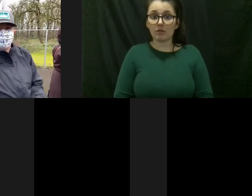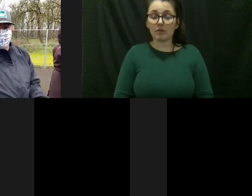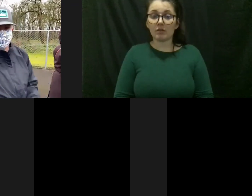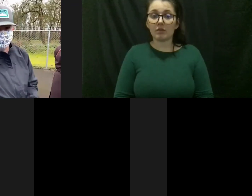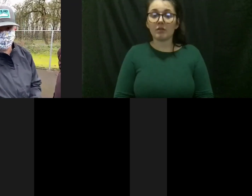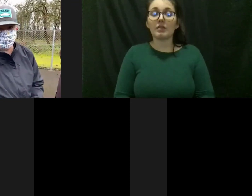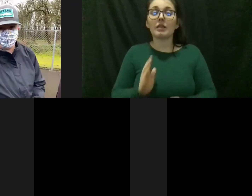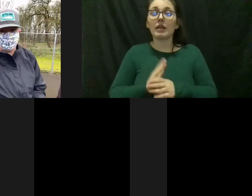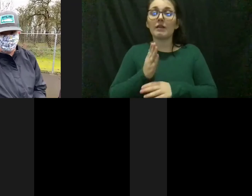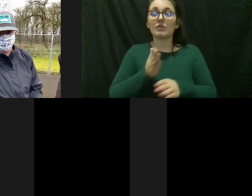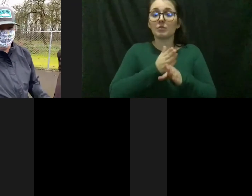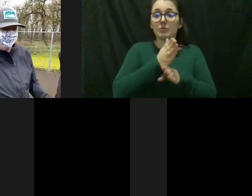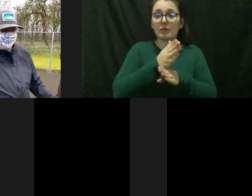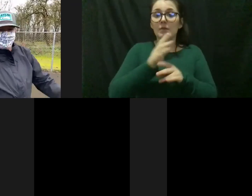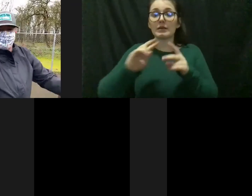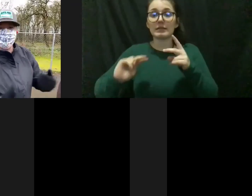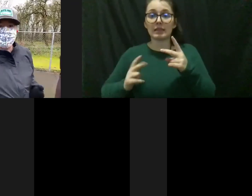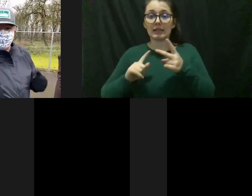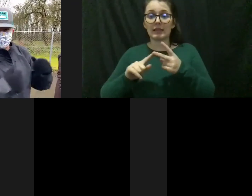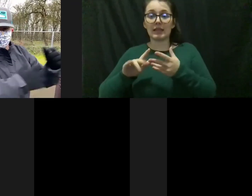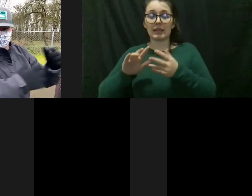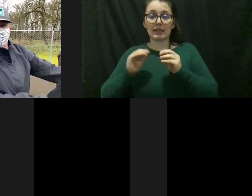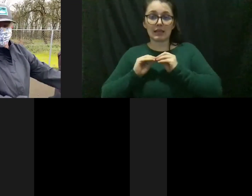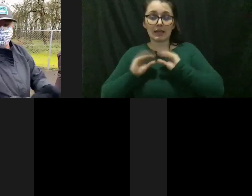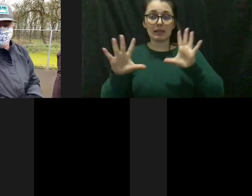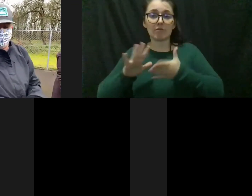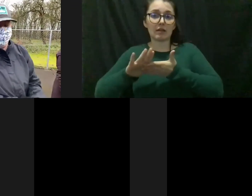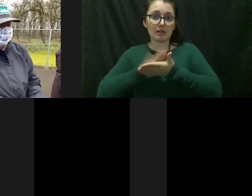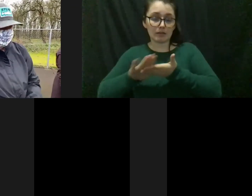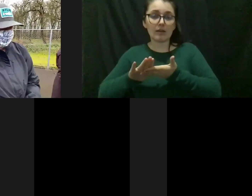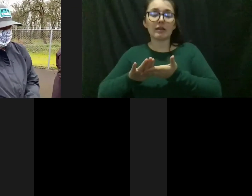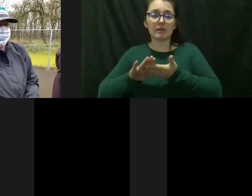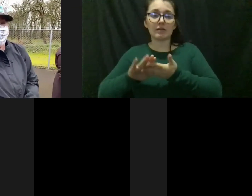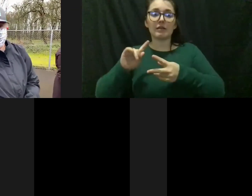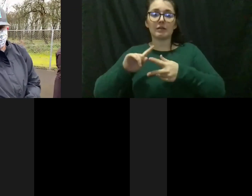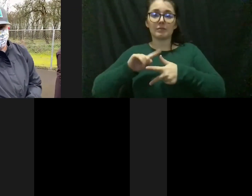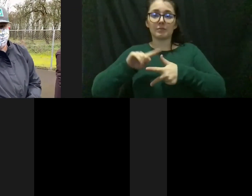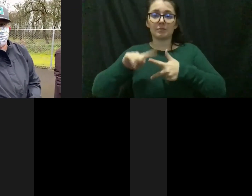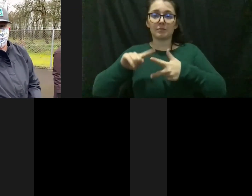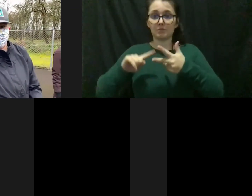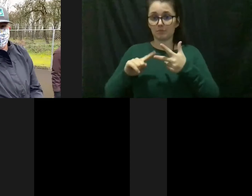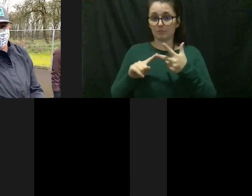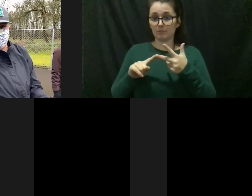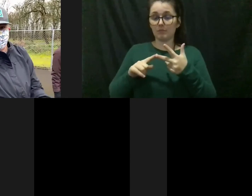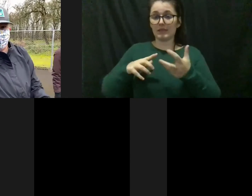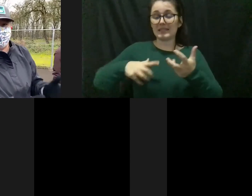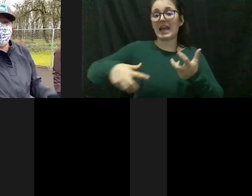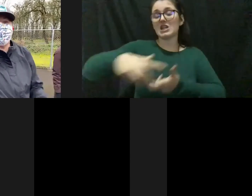Okay. Let's do it. Why is there ducks here? Why are there ducks here? Oh,